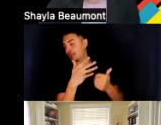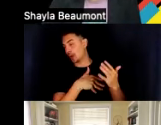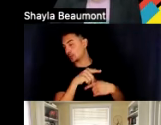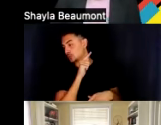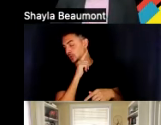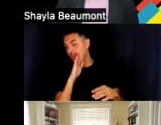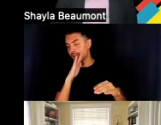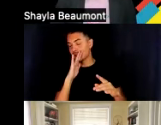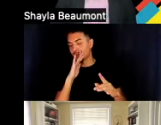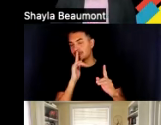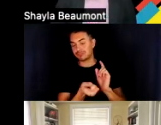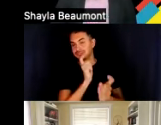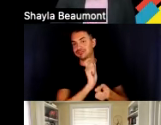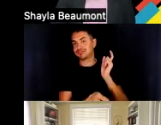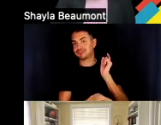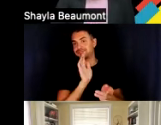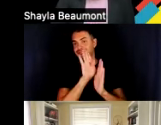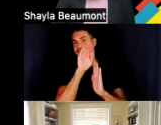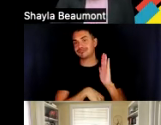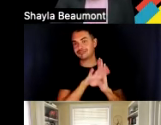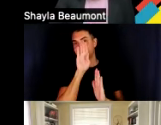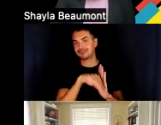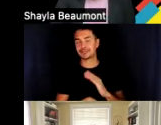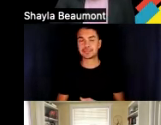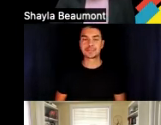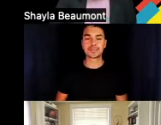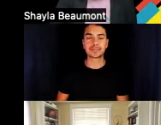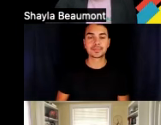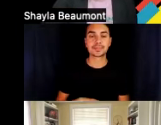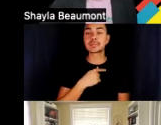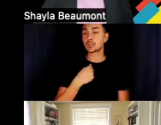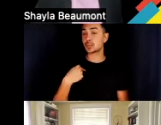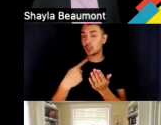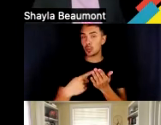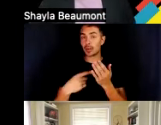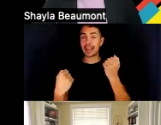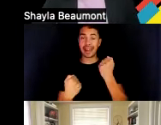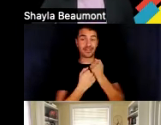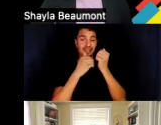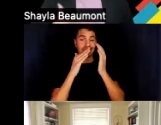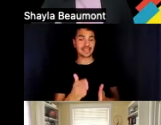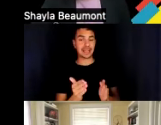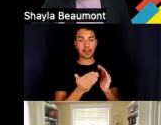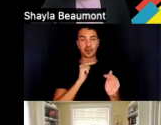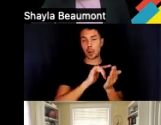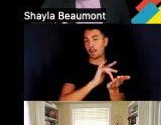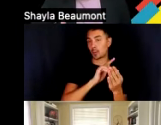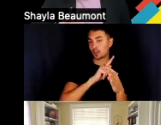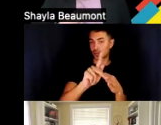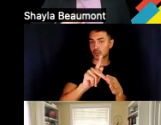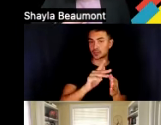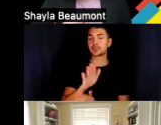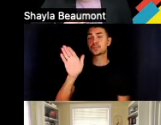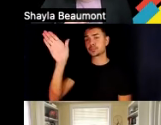And we talked about, coming from an advocate sense and not a medical professional. So how to make a referral or